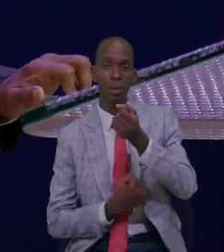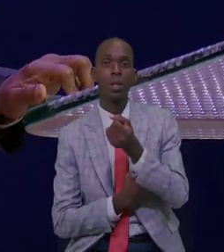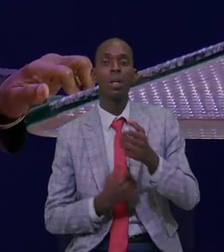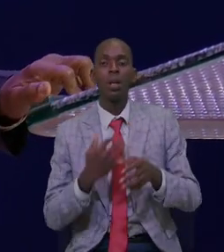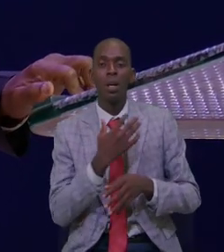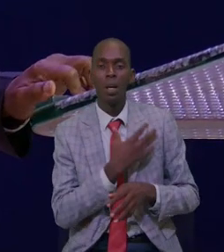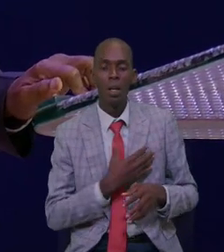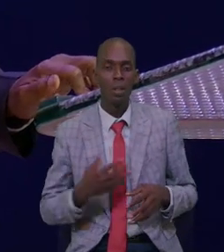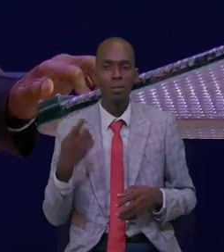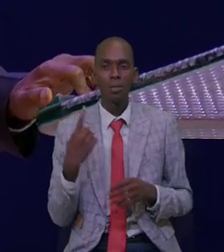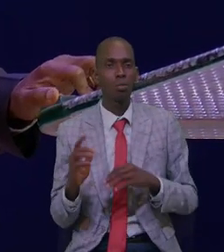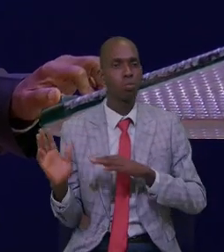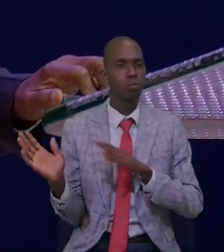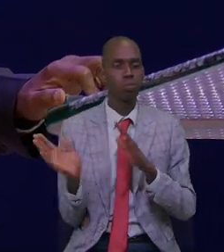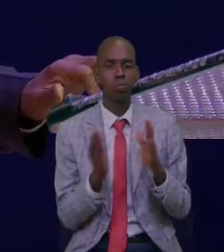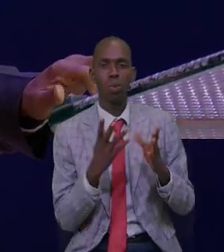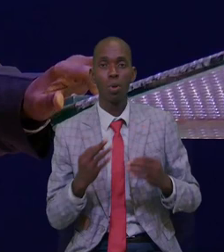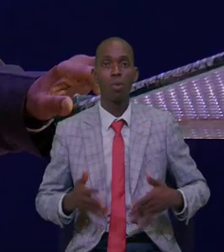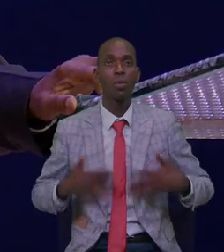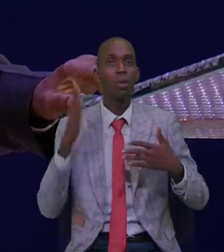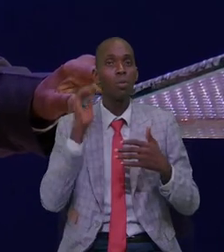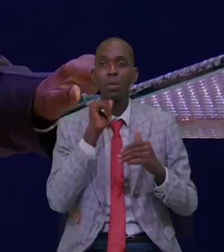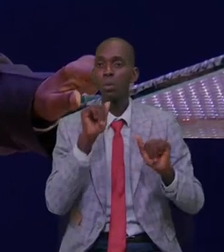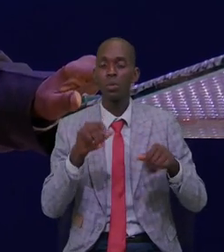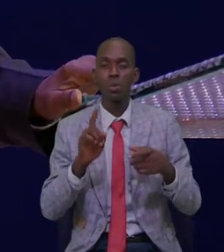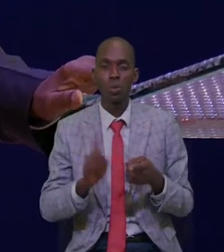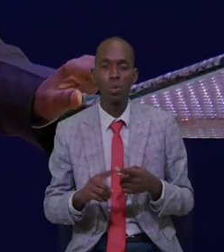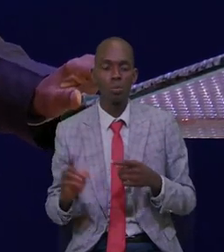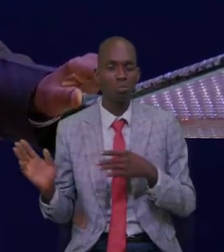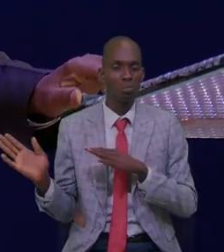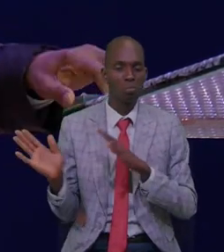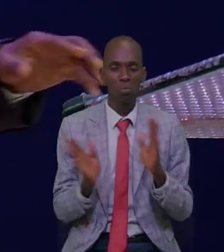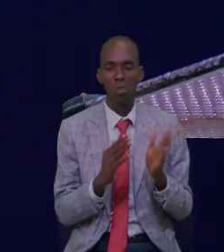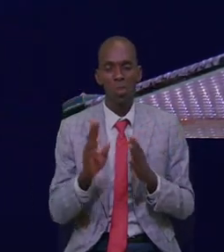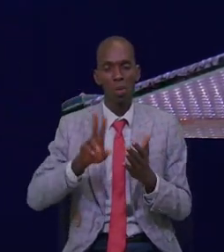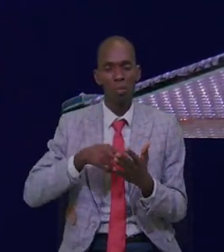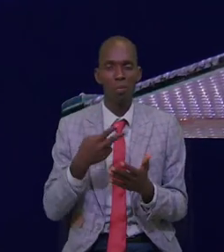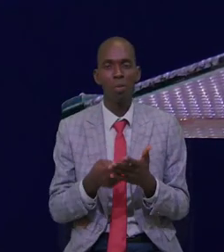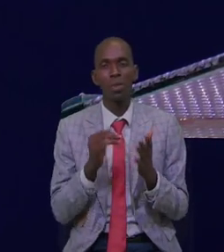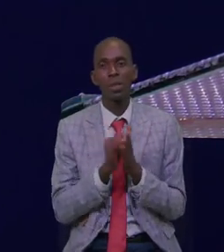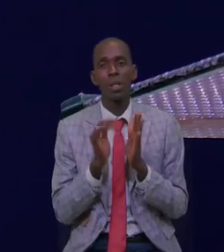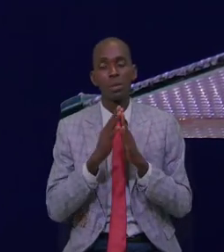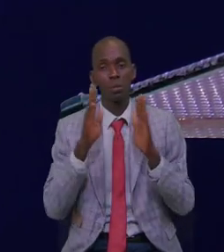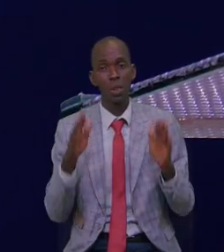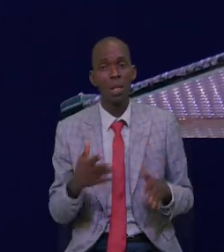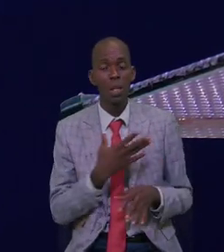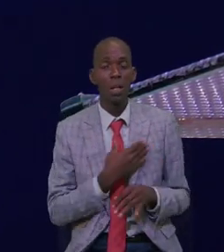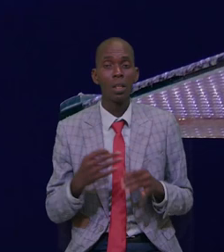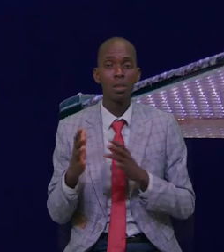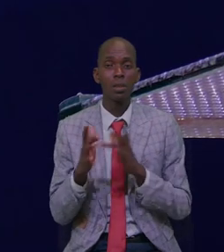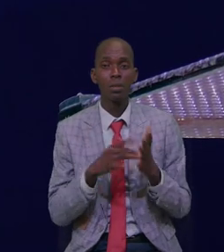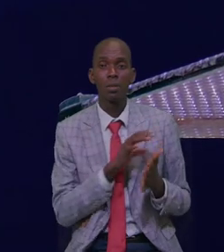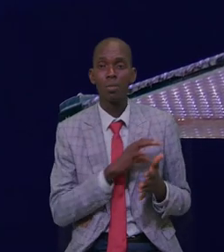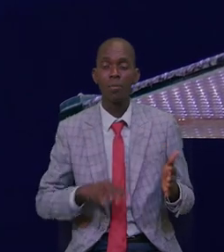will not be able to pull down or raise or destroy that building. And Jesus Christ, in